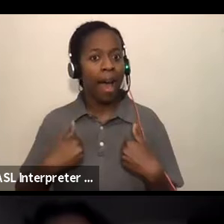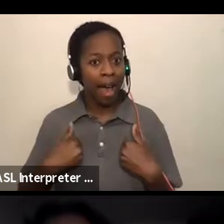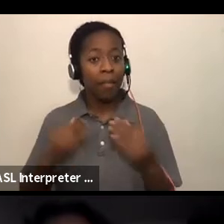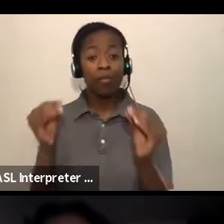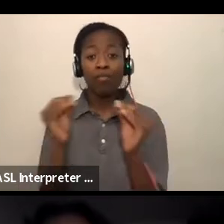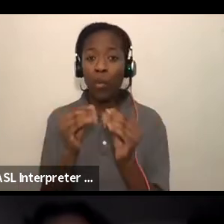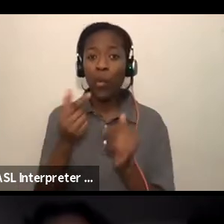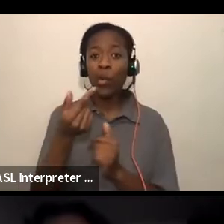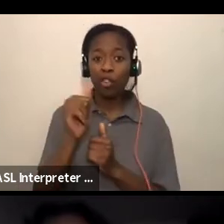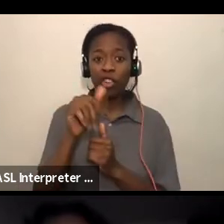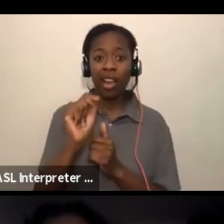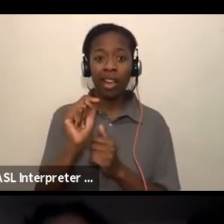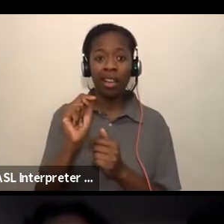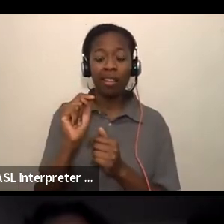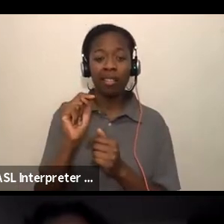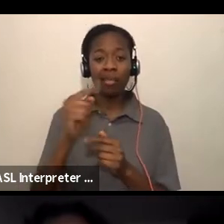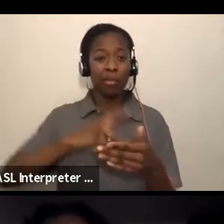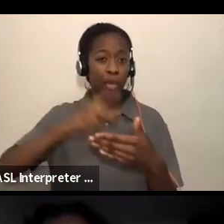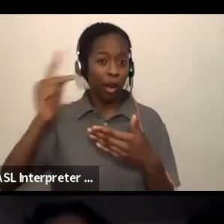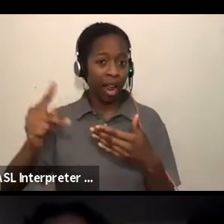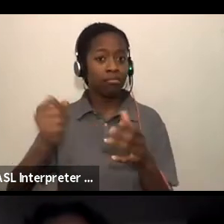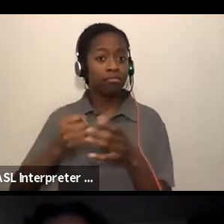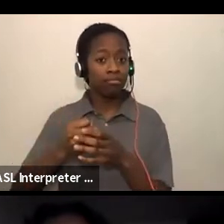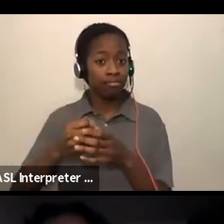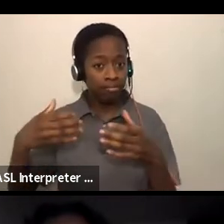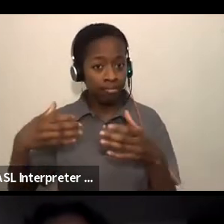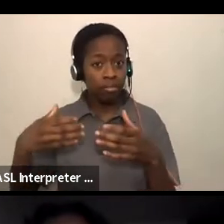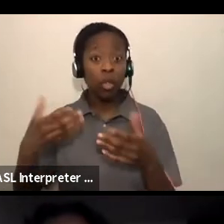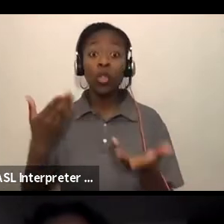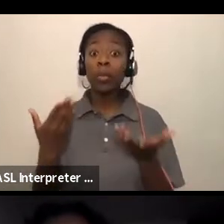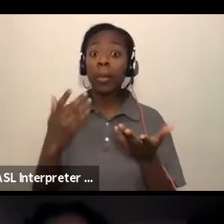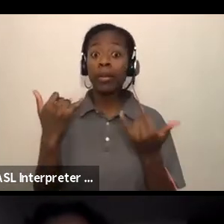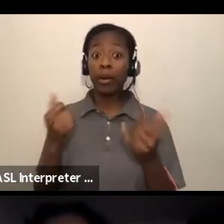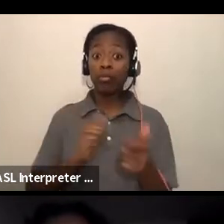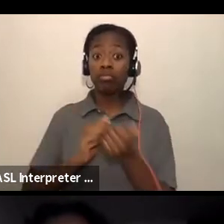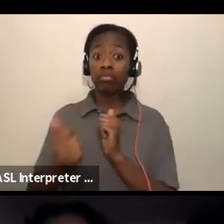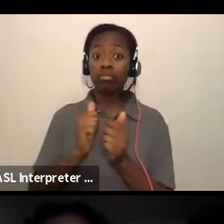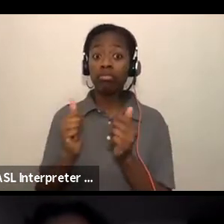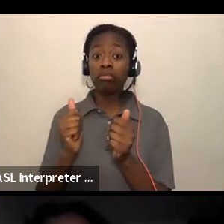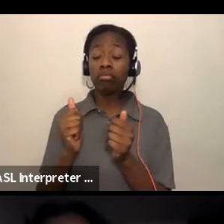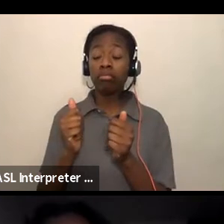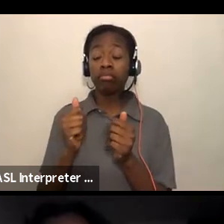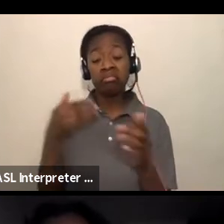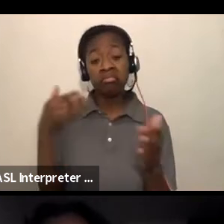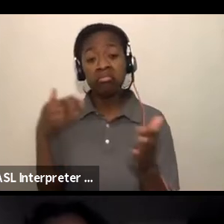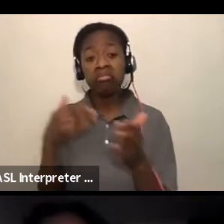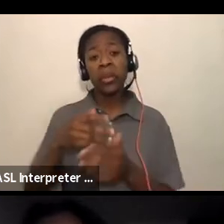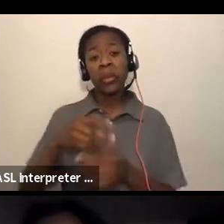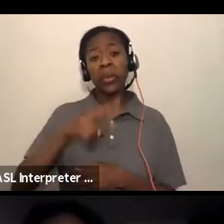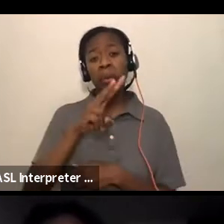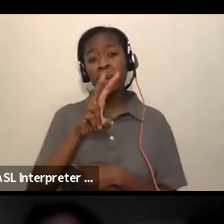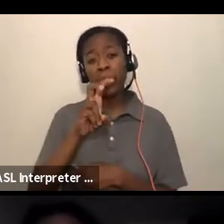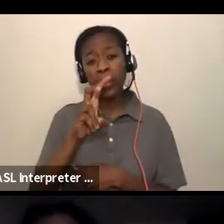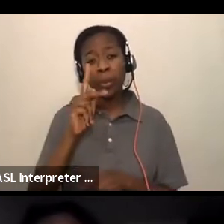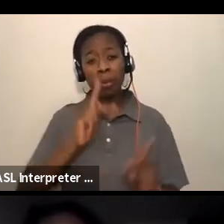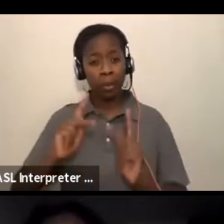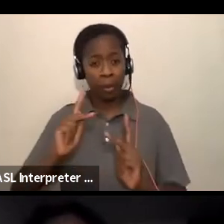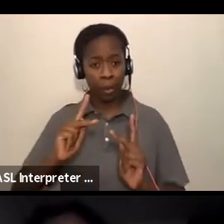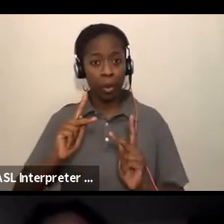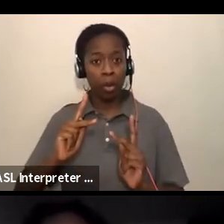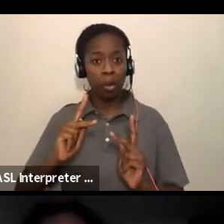before. So maybe you're competing with like 200 people for the thing, but at least there's 8 other grant programs you can still apply